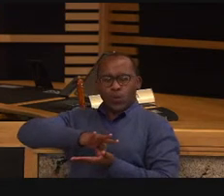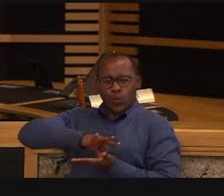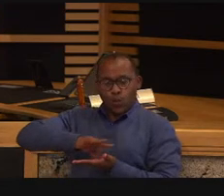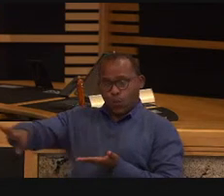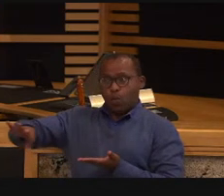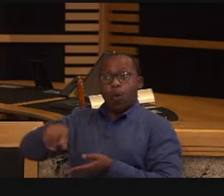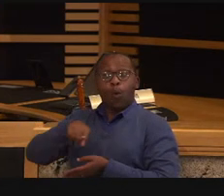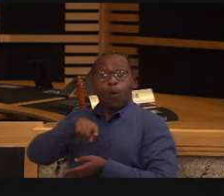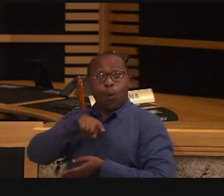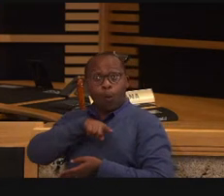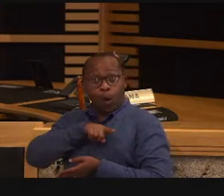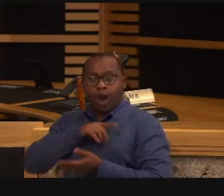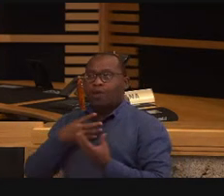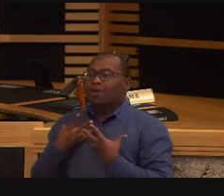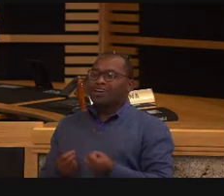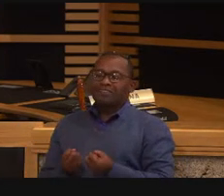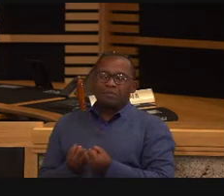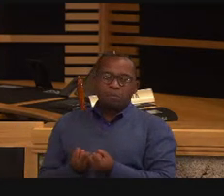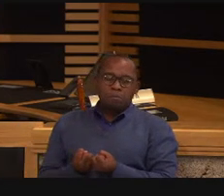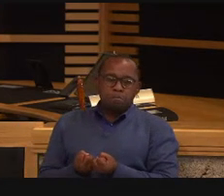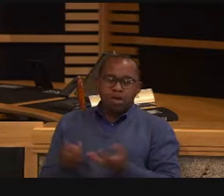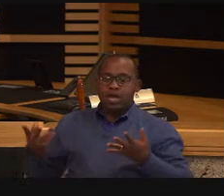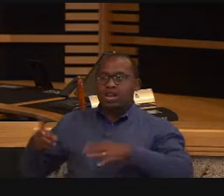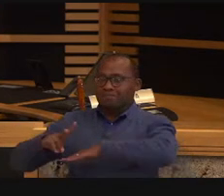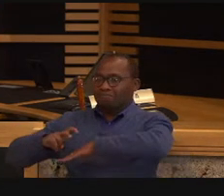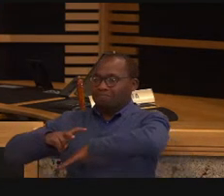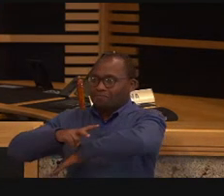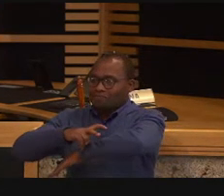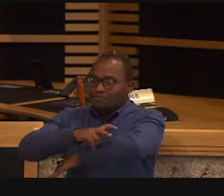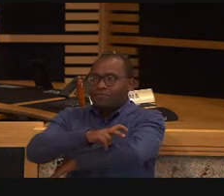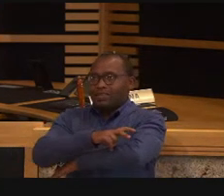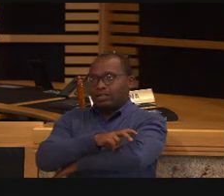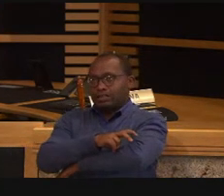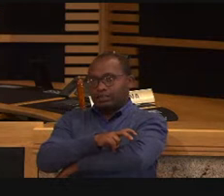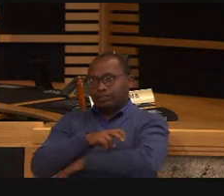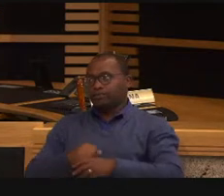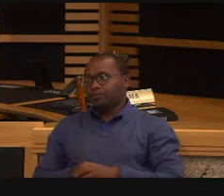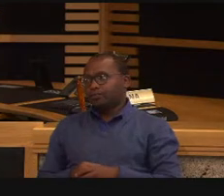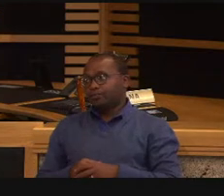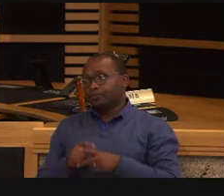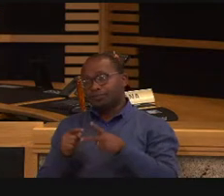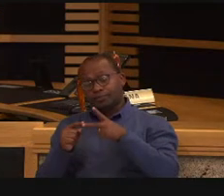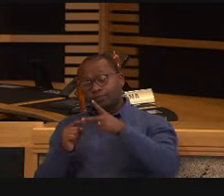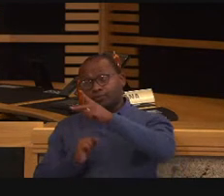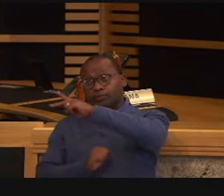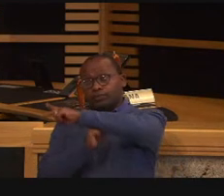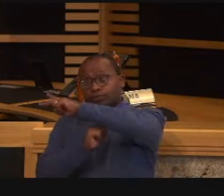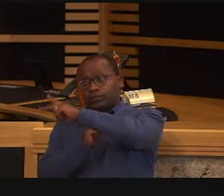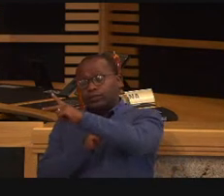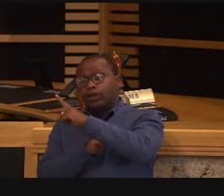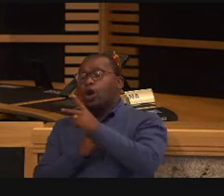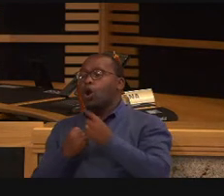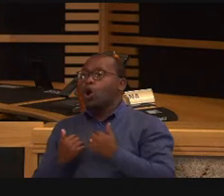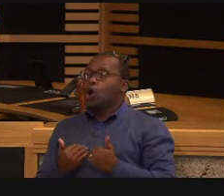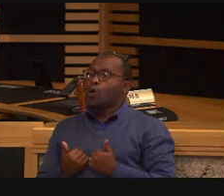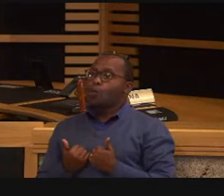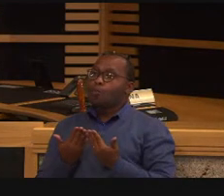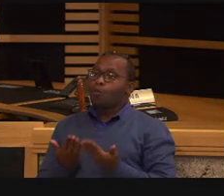be cognizant of that fact. Also, the promotion of the sustainable food